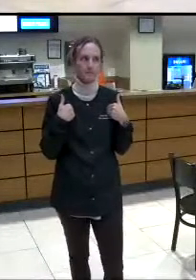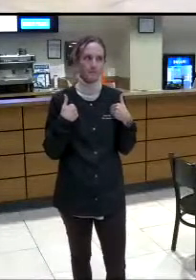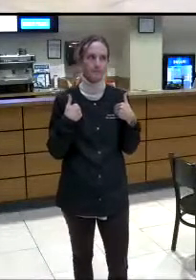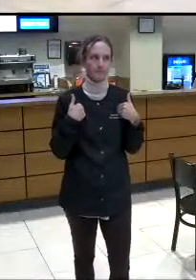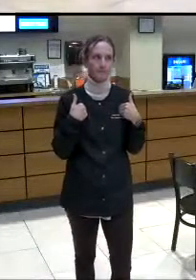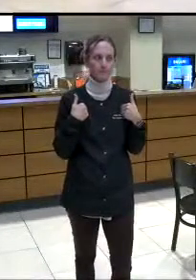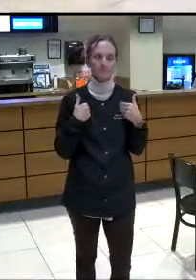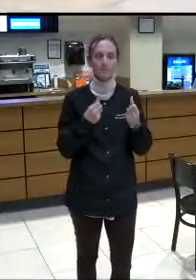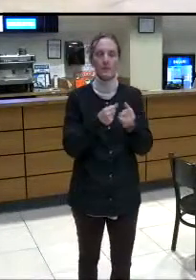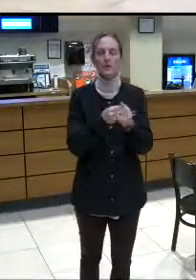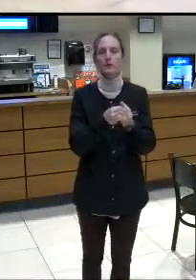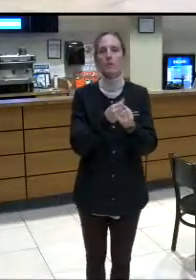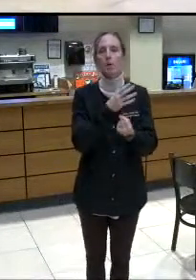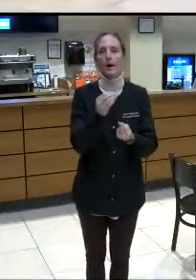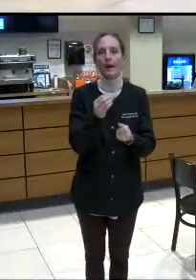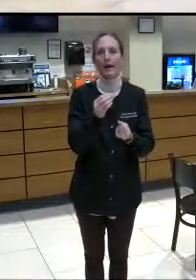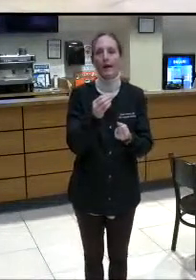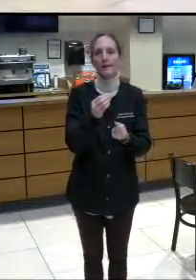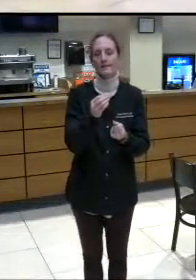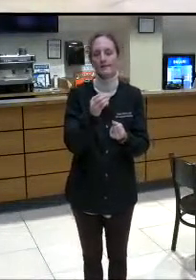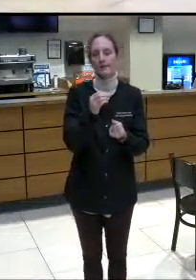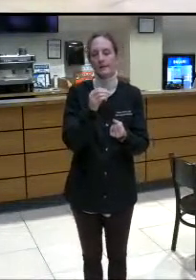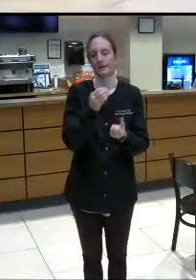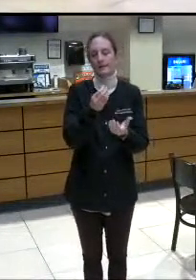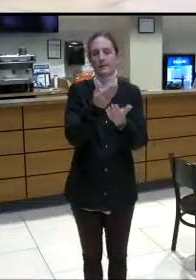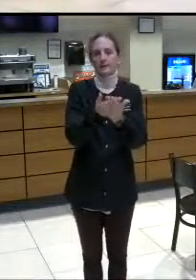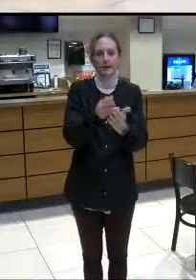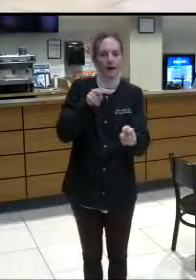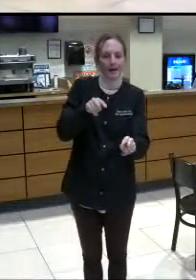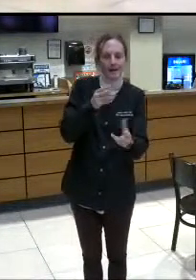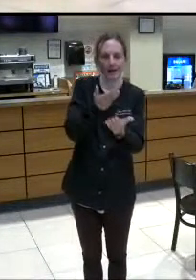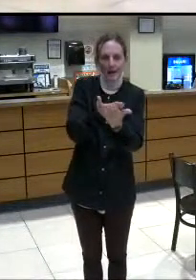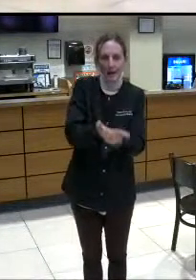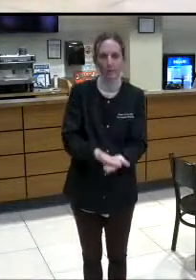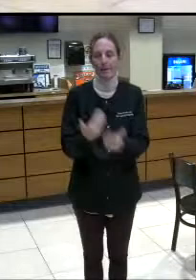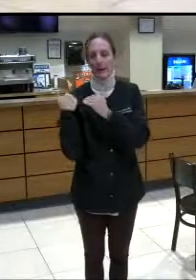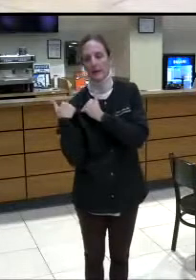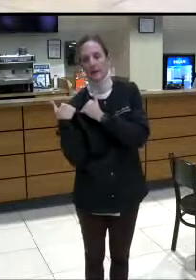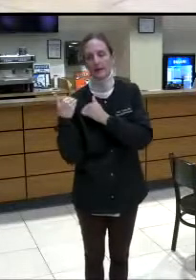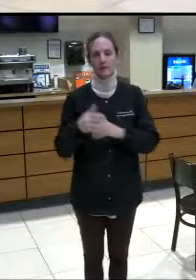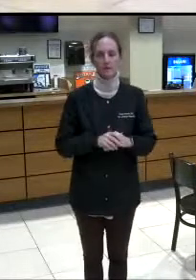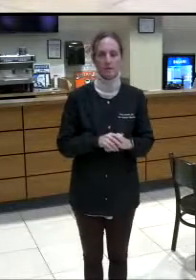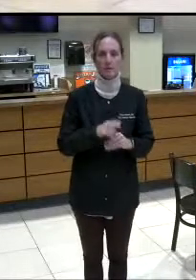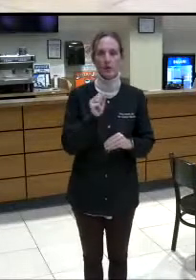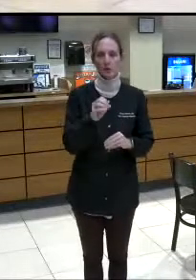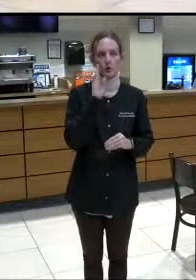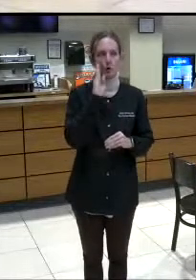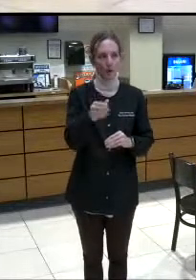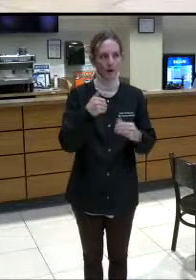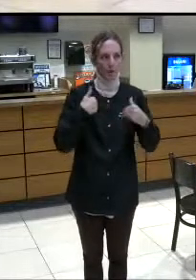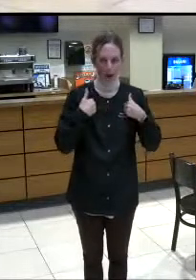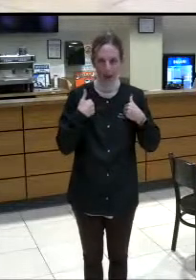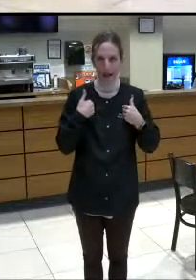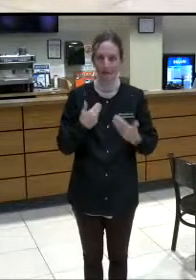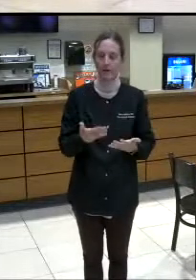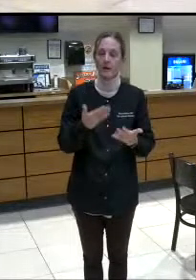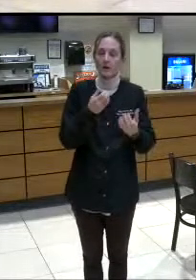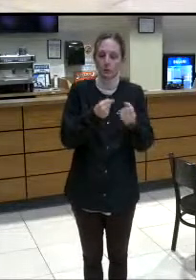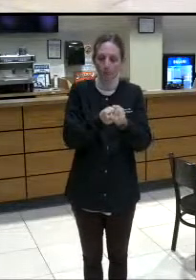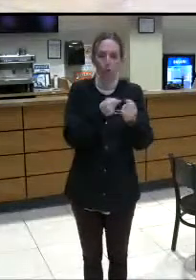and accountability. So we're going to support you, but we're also going to have this way of holding you